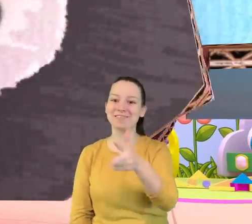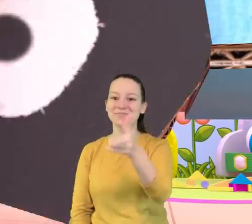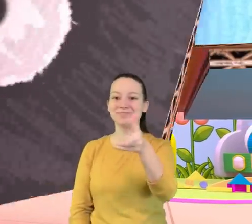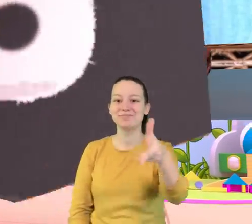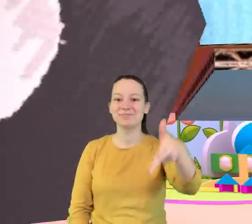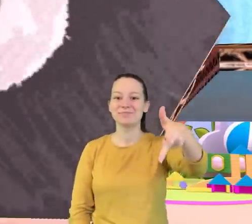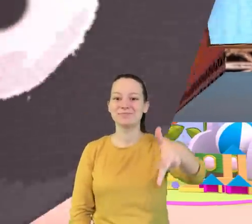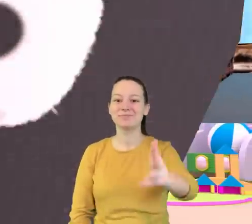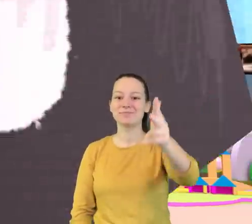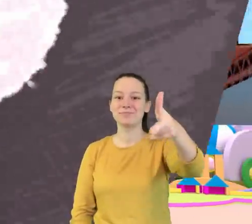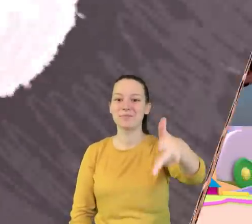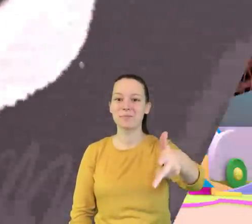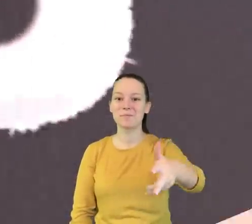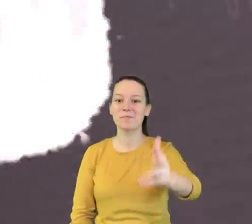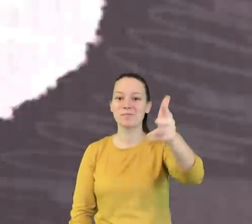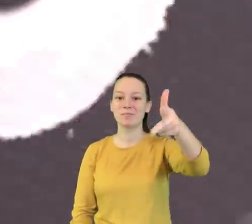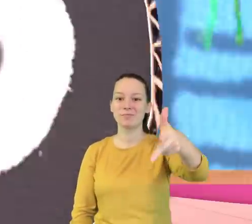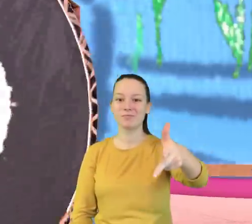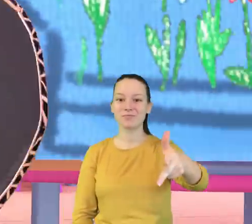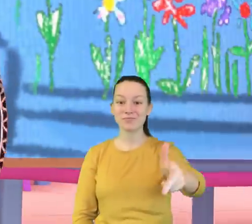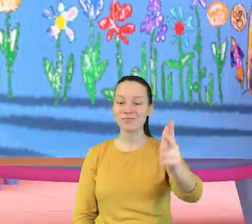through the town